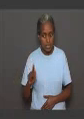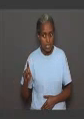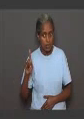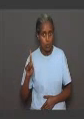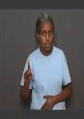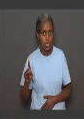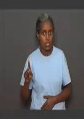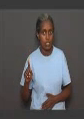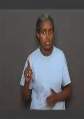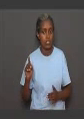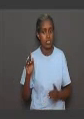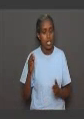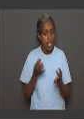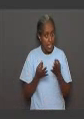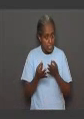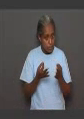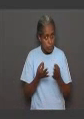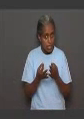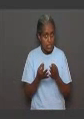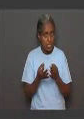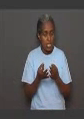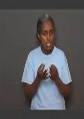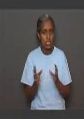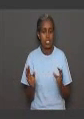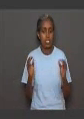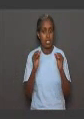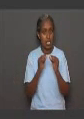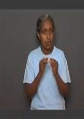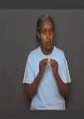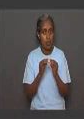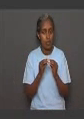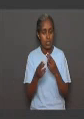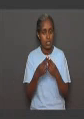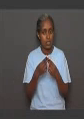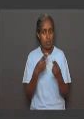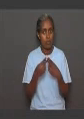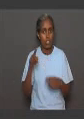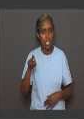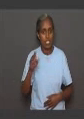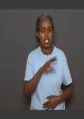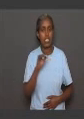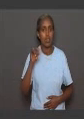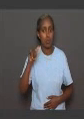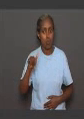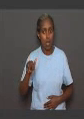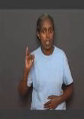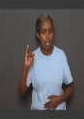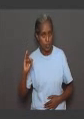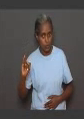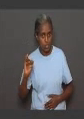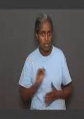Z1 is expressed as the sum of x and y